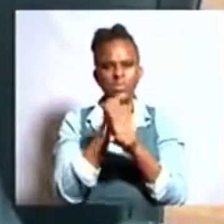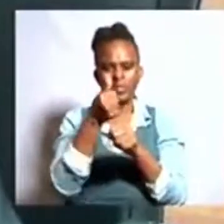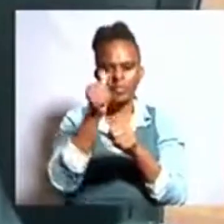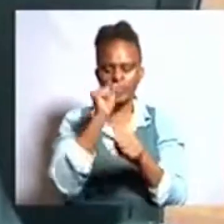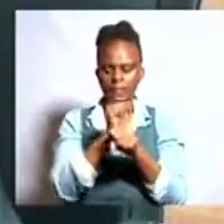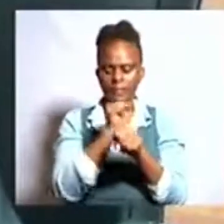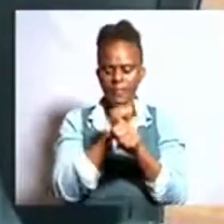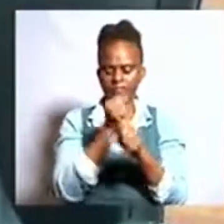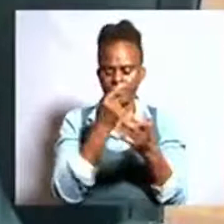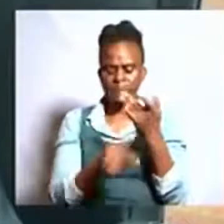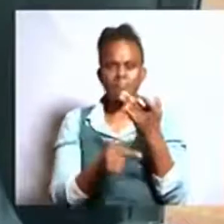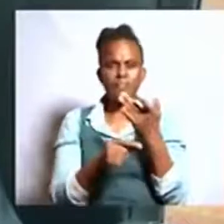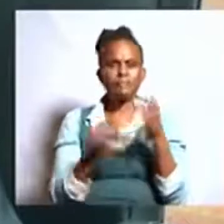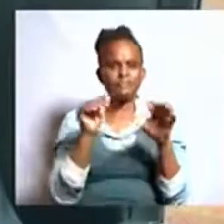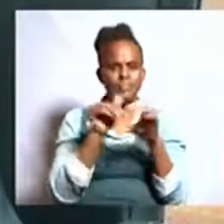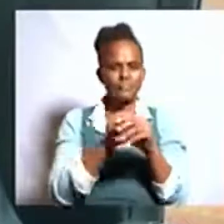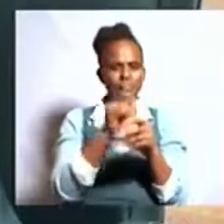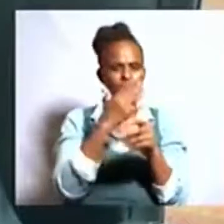in this